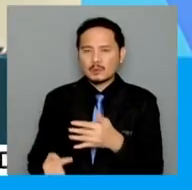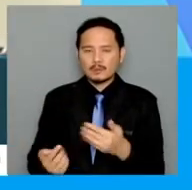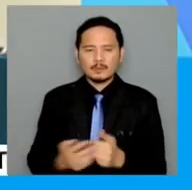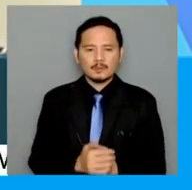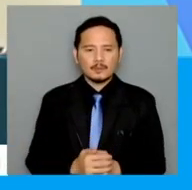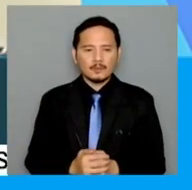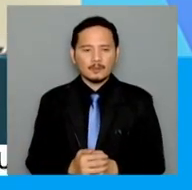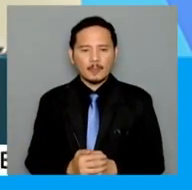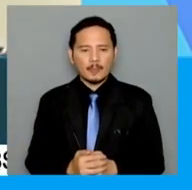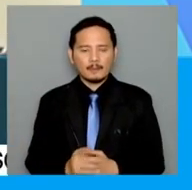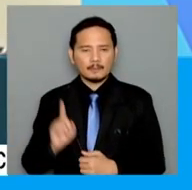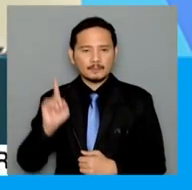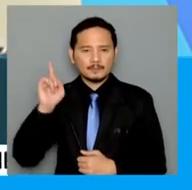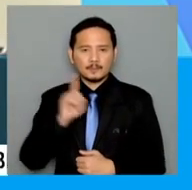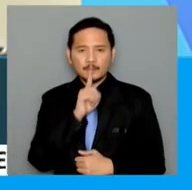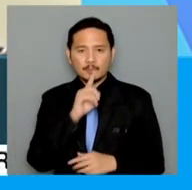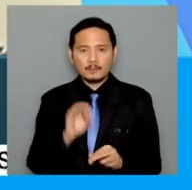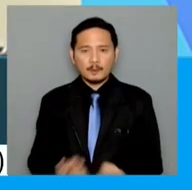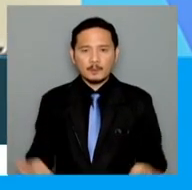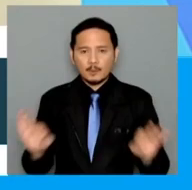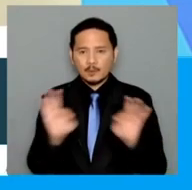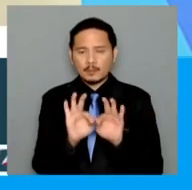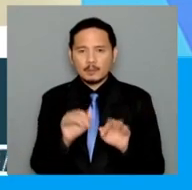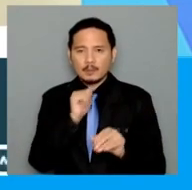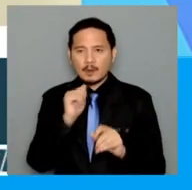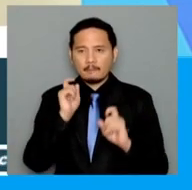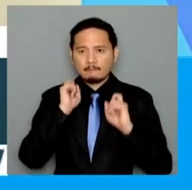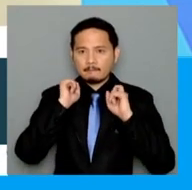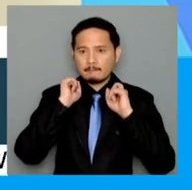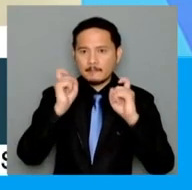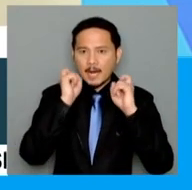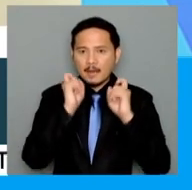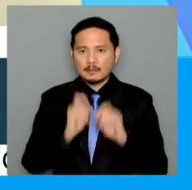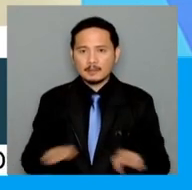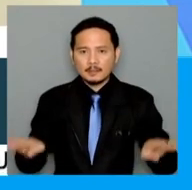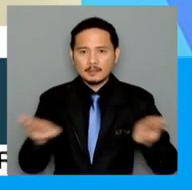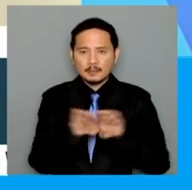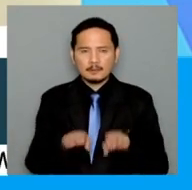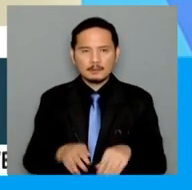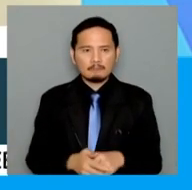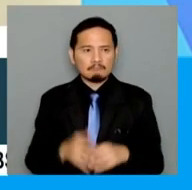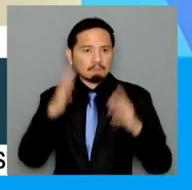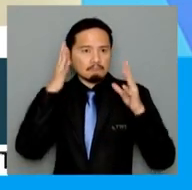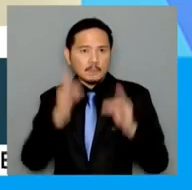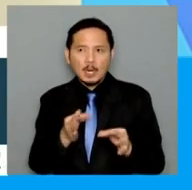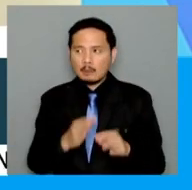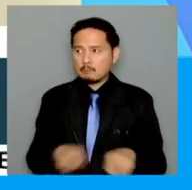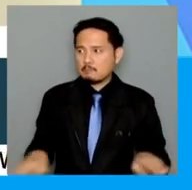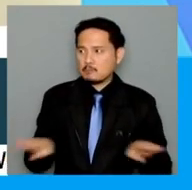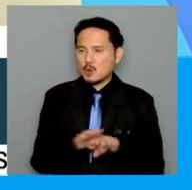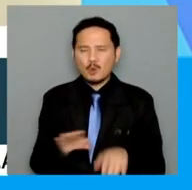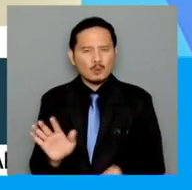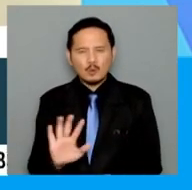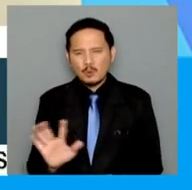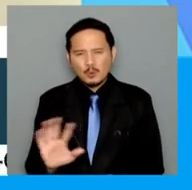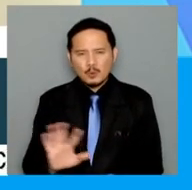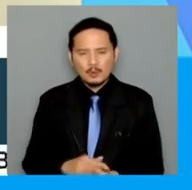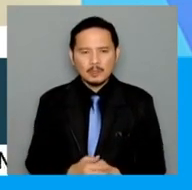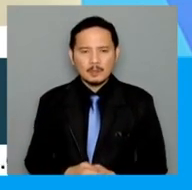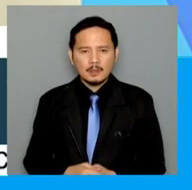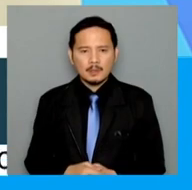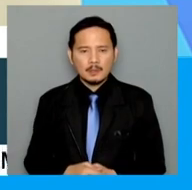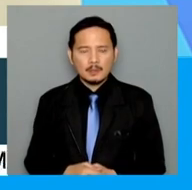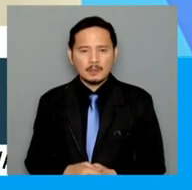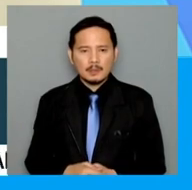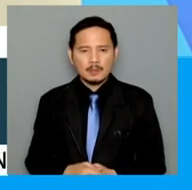It's very important. Dapat hindi yung bigla na mag-decide na lang isasara at the time when they are supposed